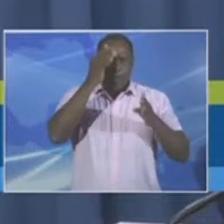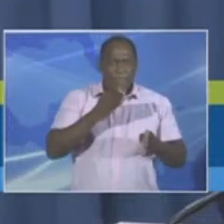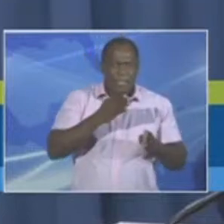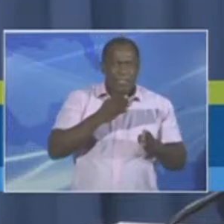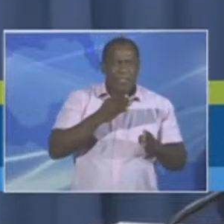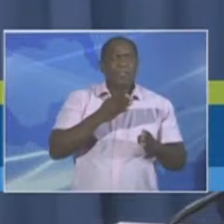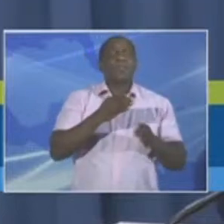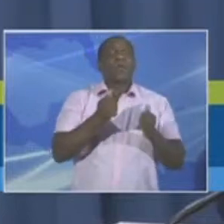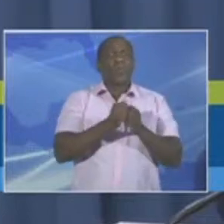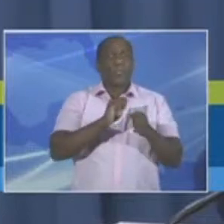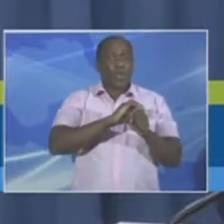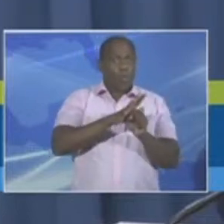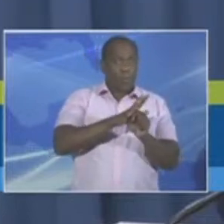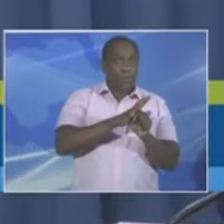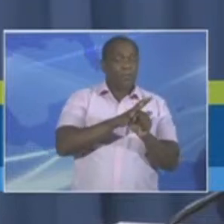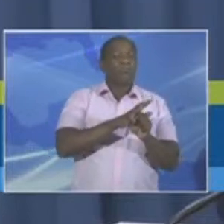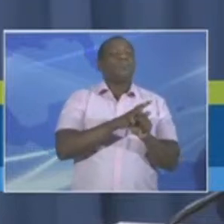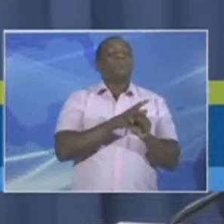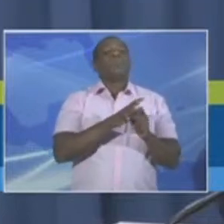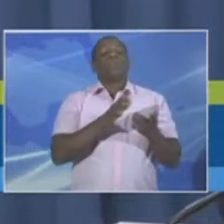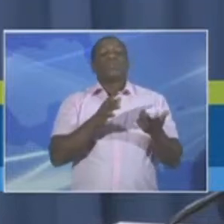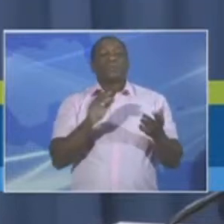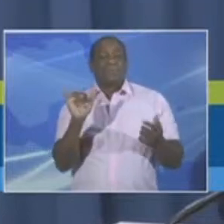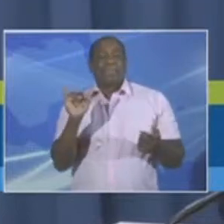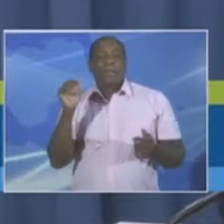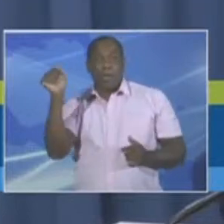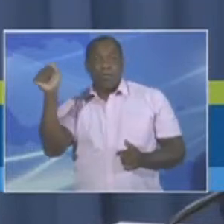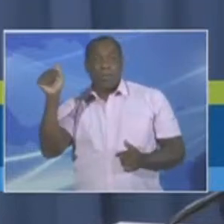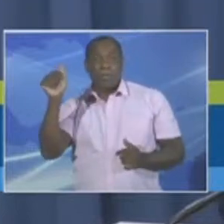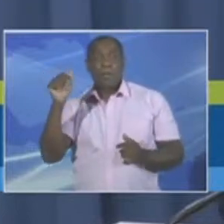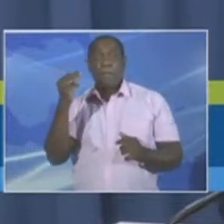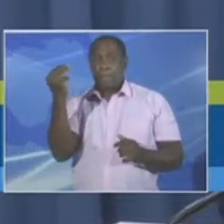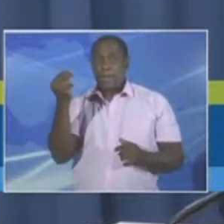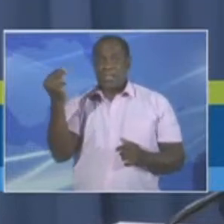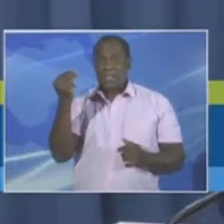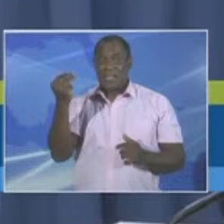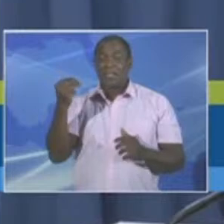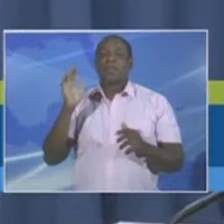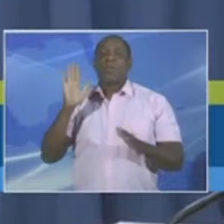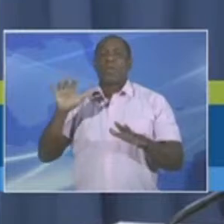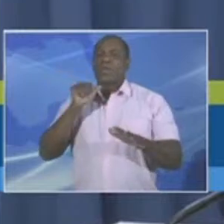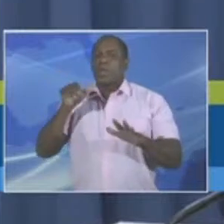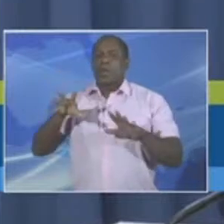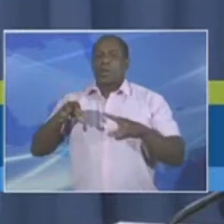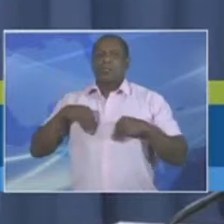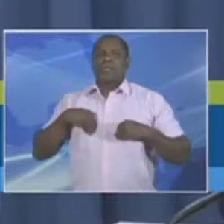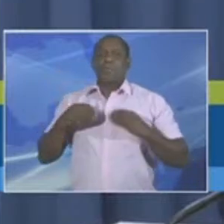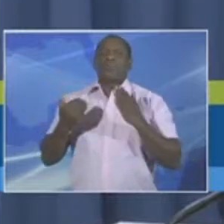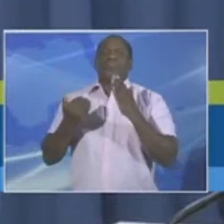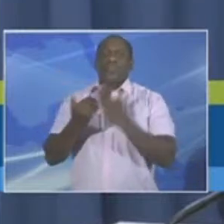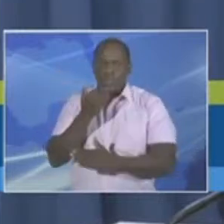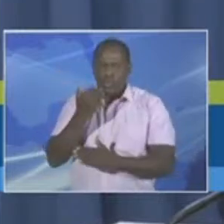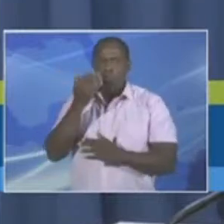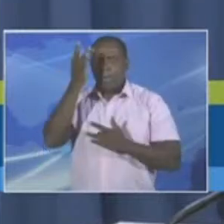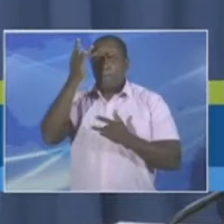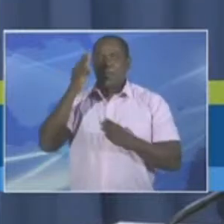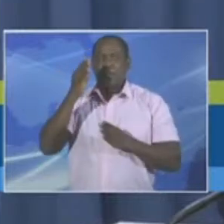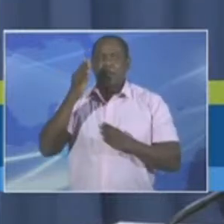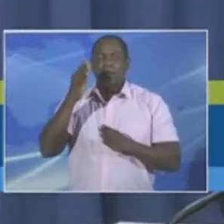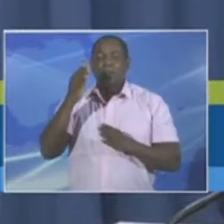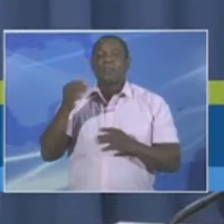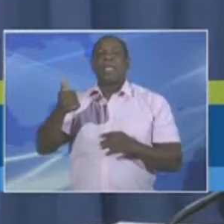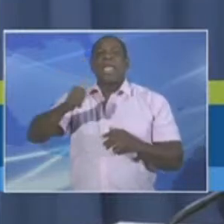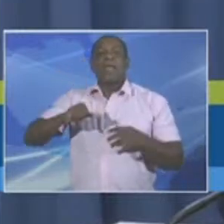from Monday. And then what happens is that you discharge persons as they get well. I can't give you a